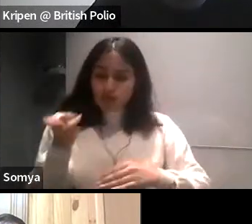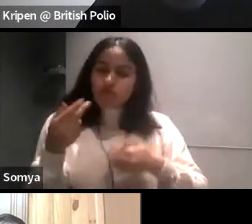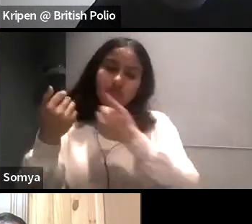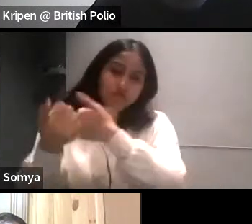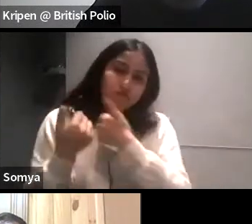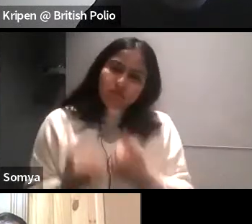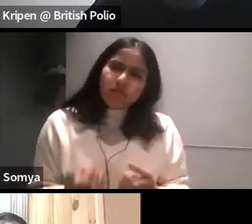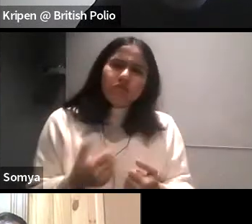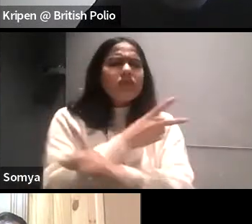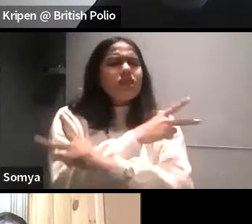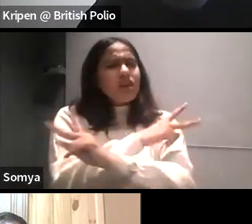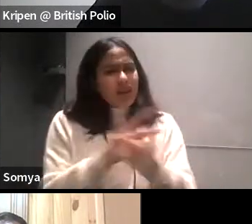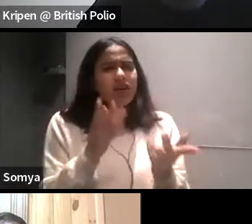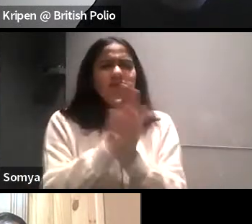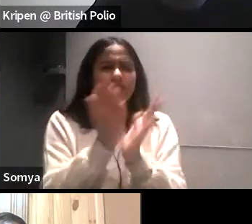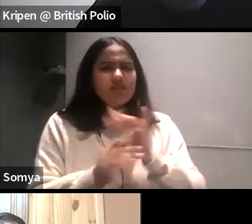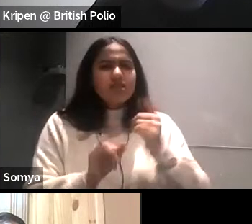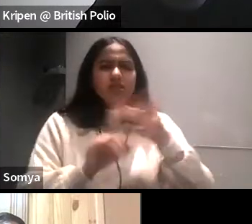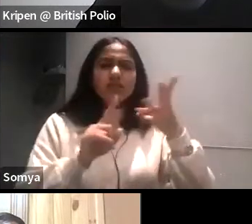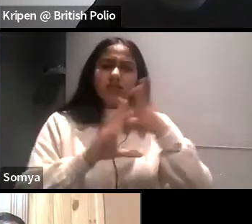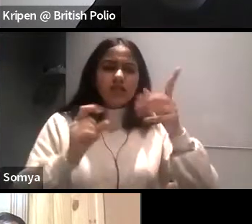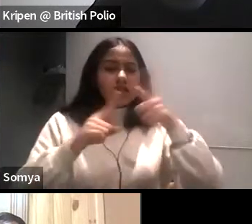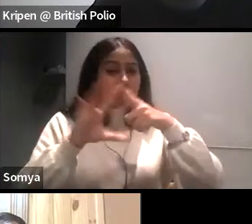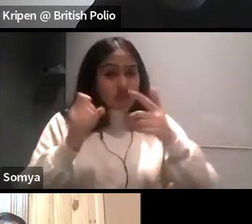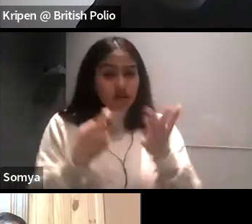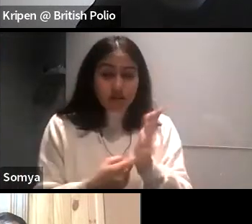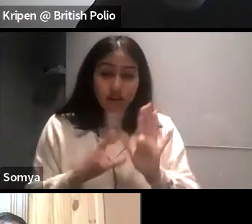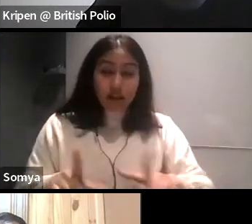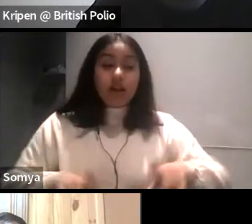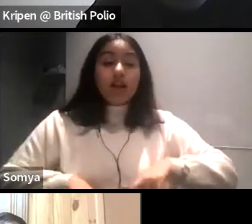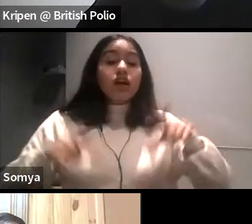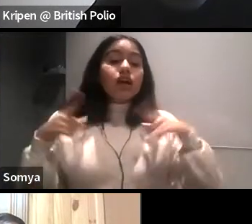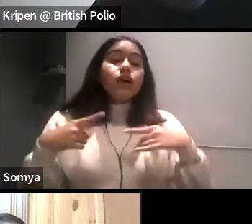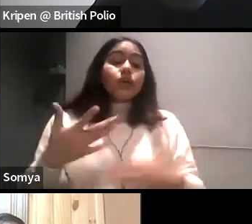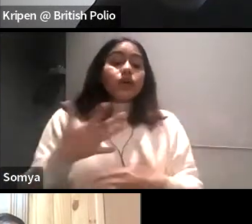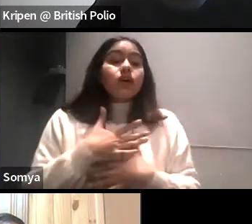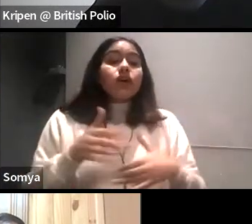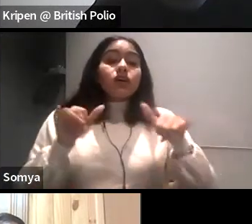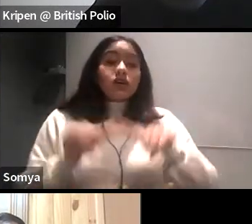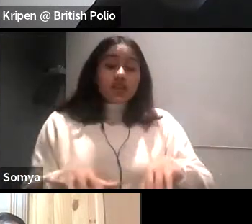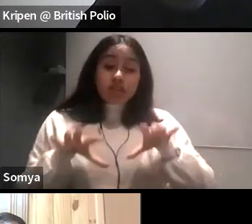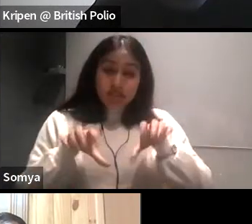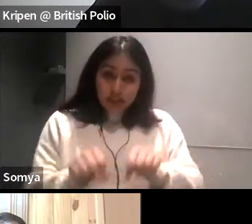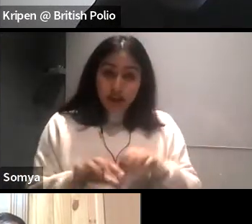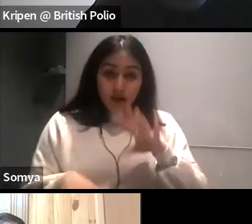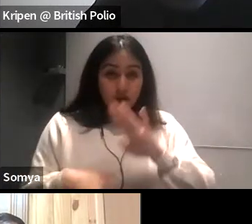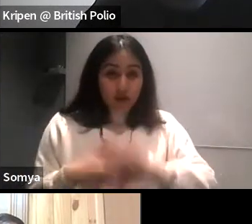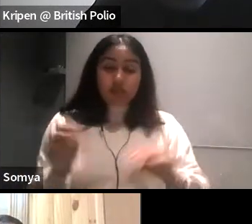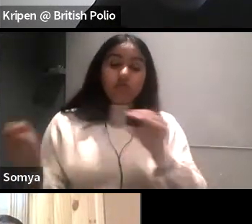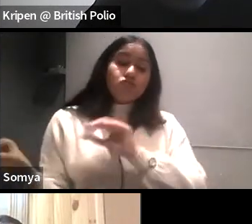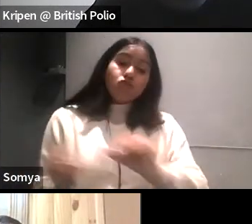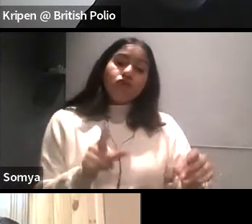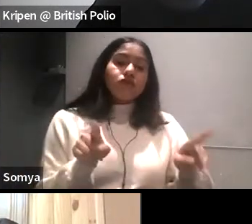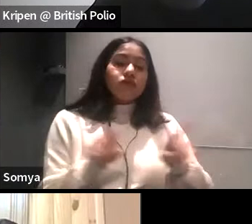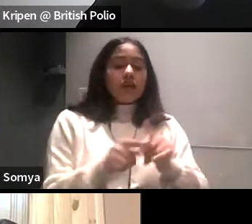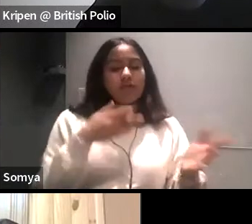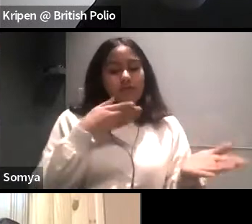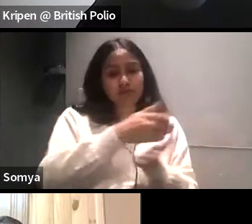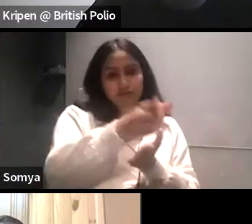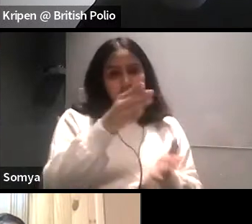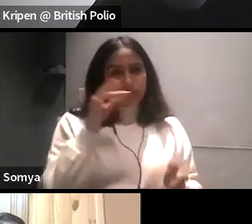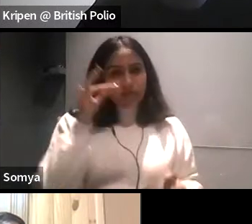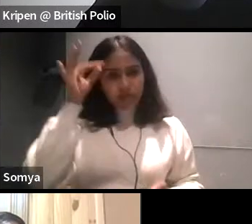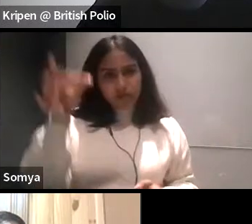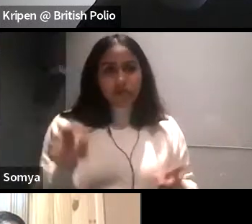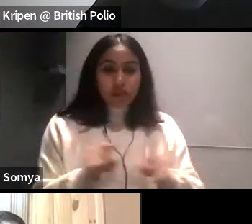sector. So definitely they are finding more of livelihood, becoming more self-sustainable, and moving in the direction where they fit. We have